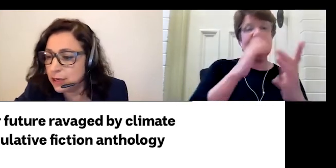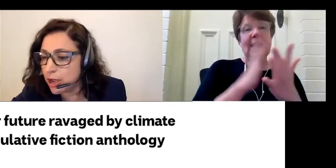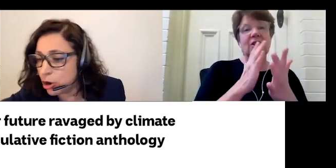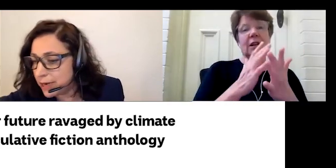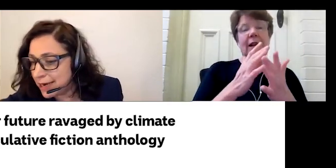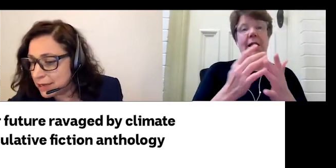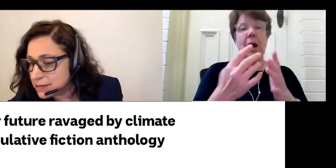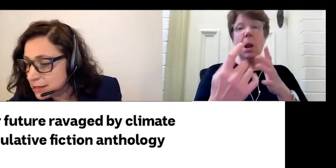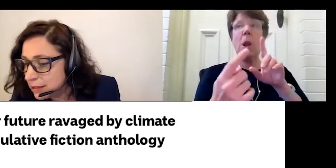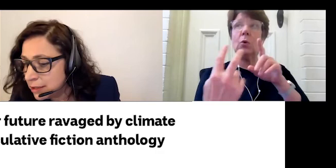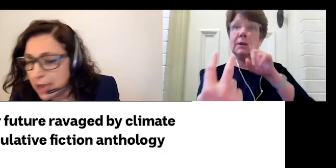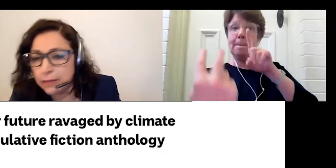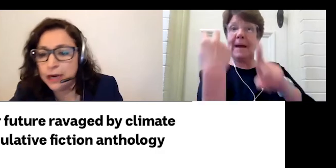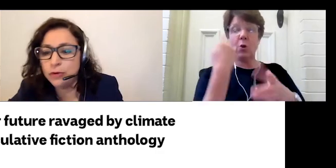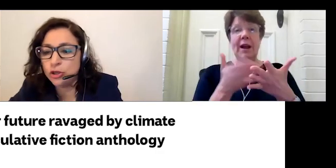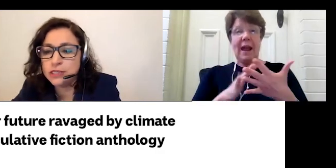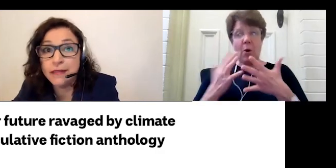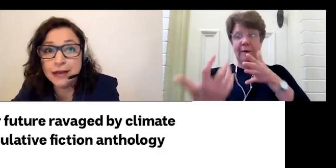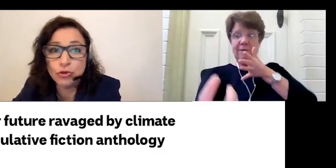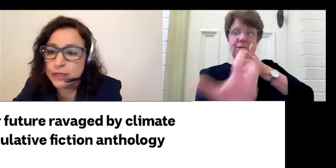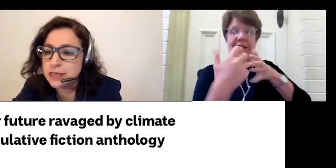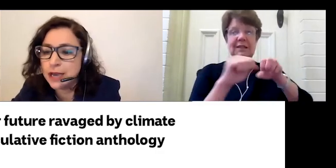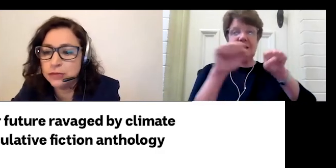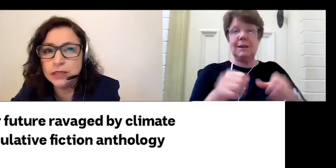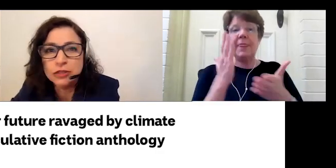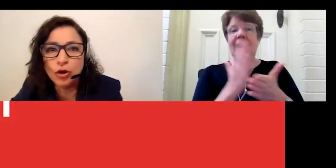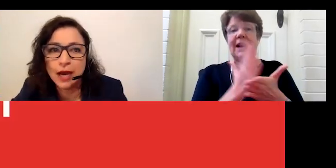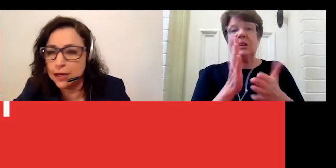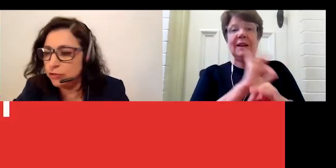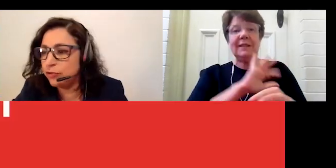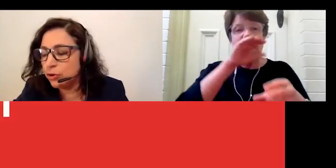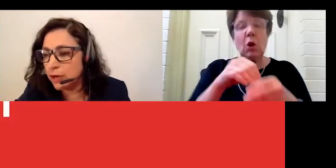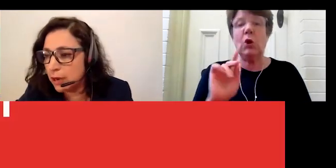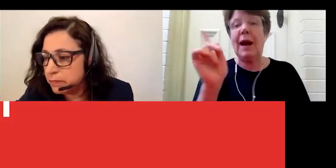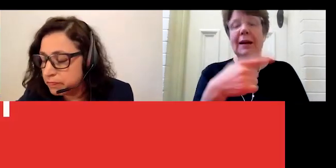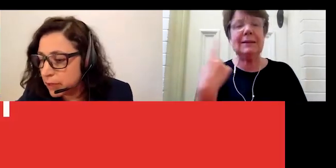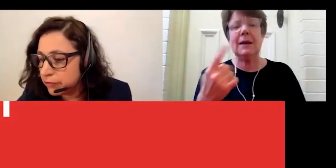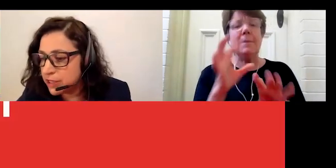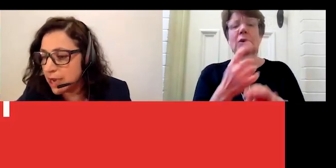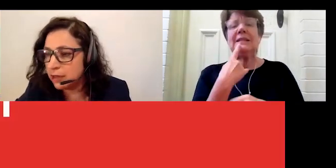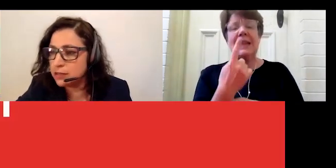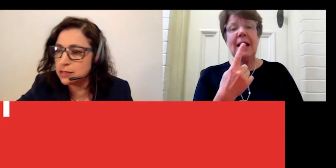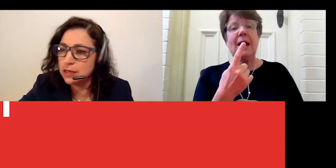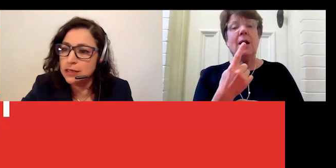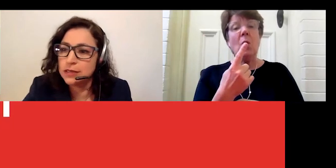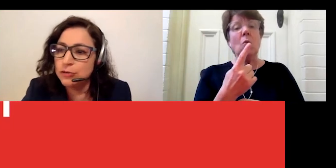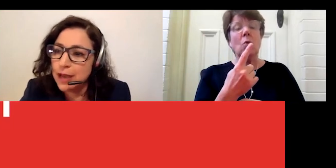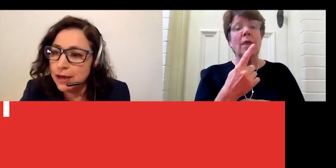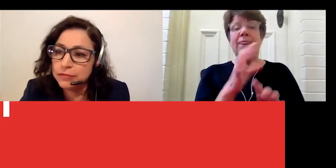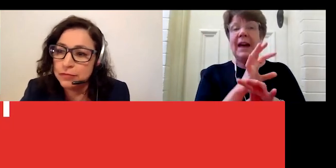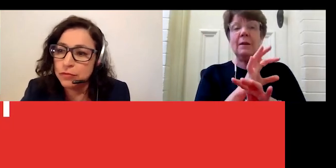doesn't accommodate us. And I'm not using that at all as an argument to not argue for targets.